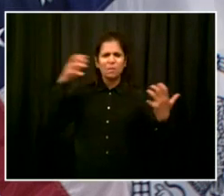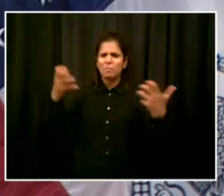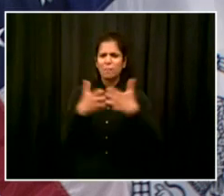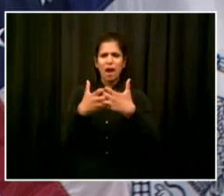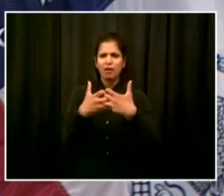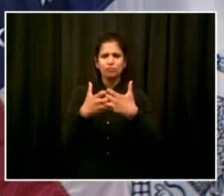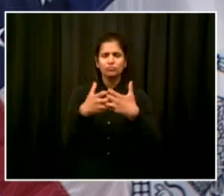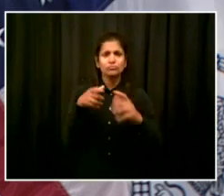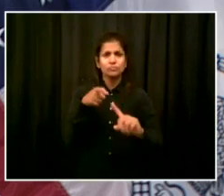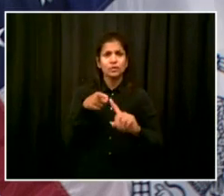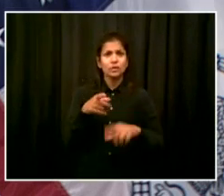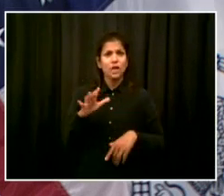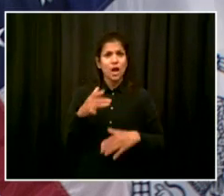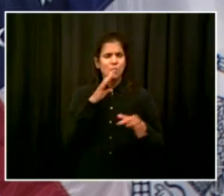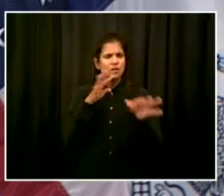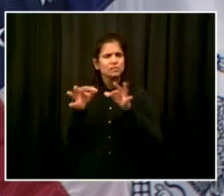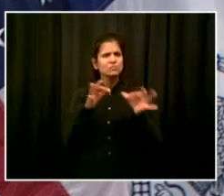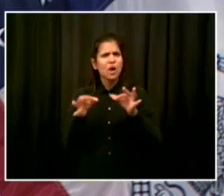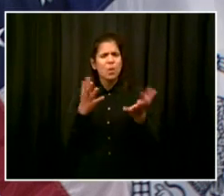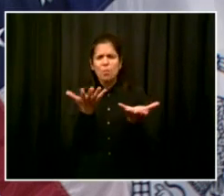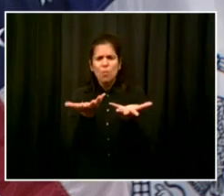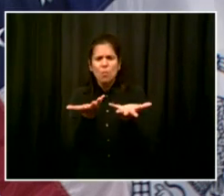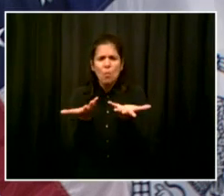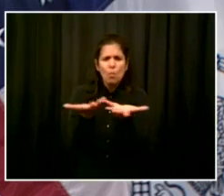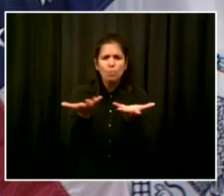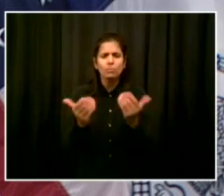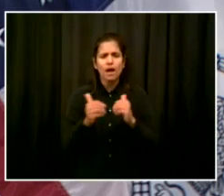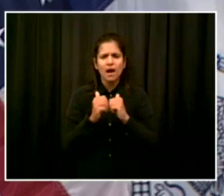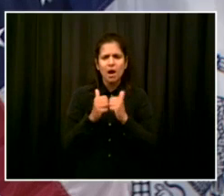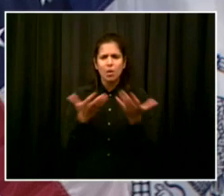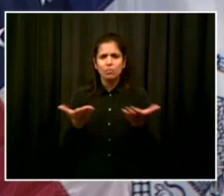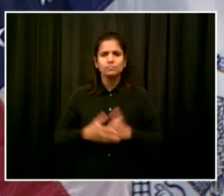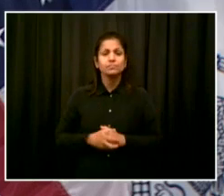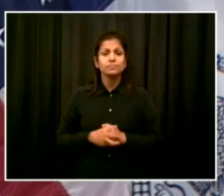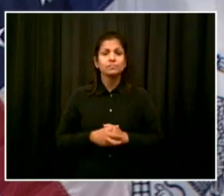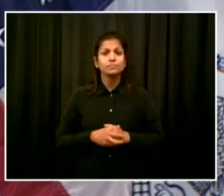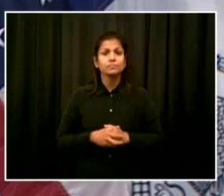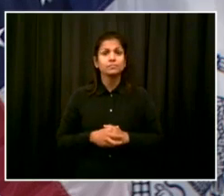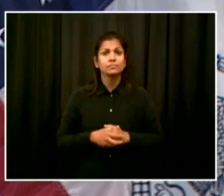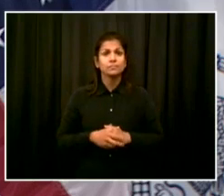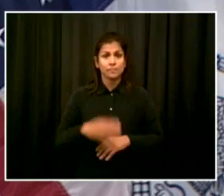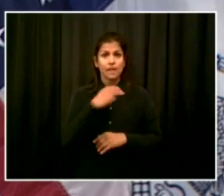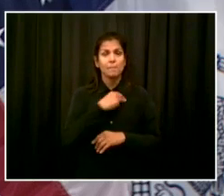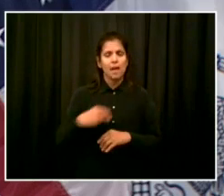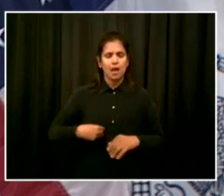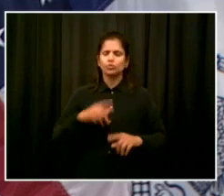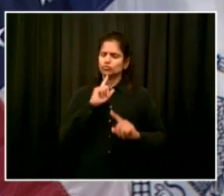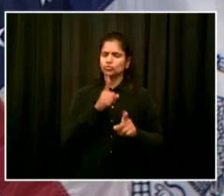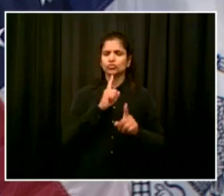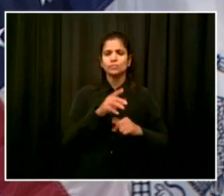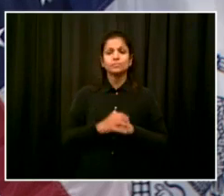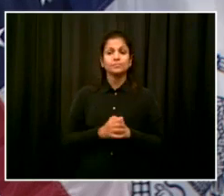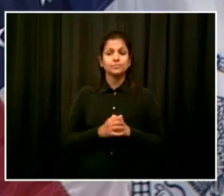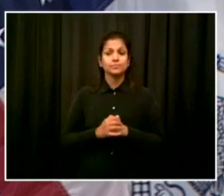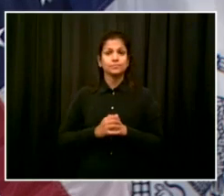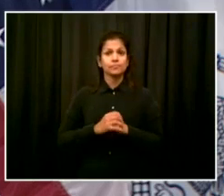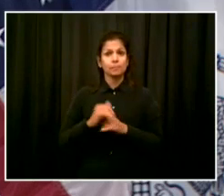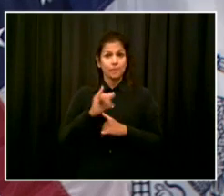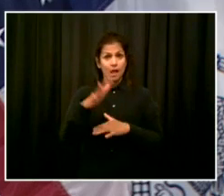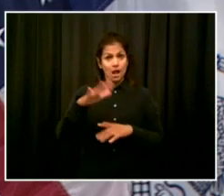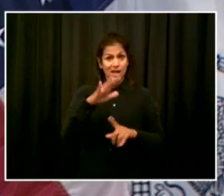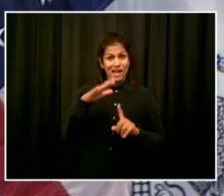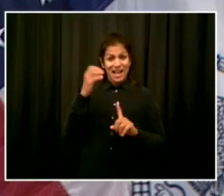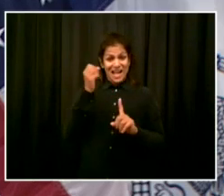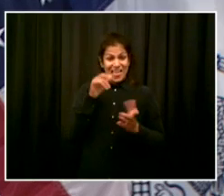what they're not small percentages. Sure, but it is a matter of weeks, so I want to put this in perspective, and the